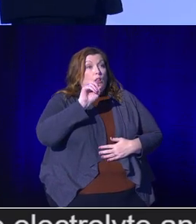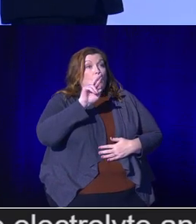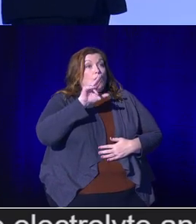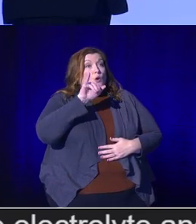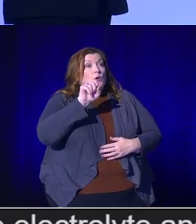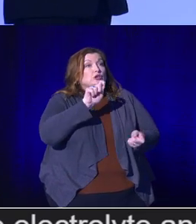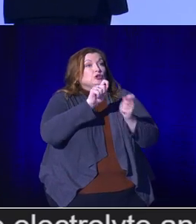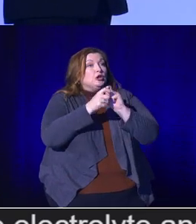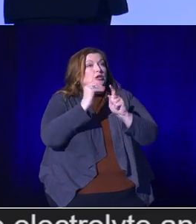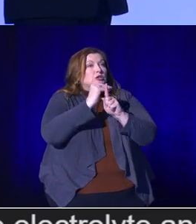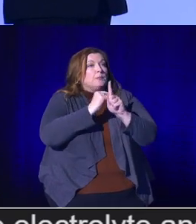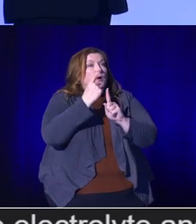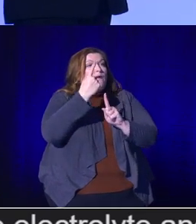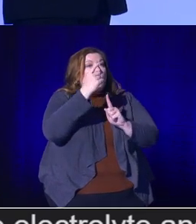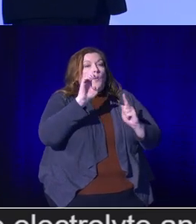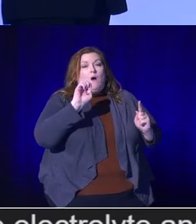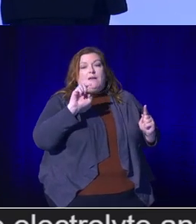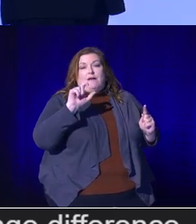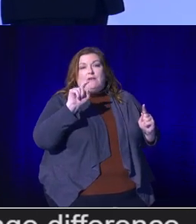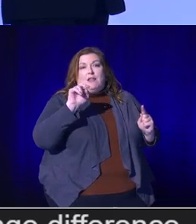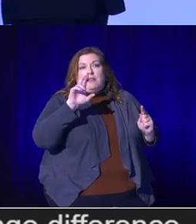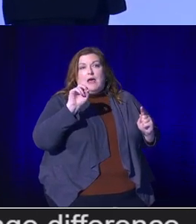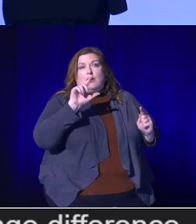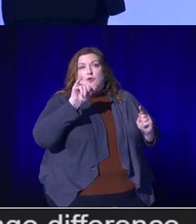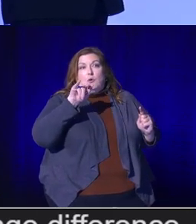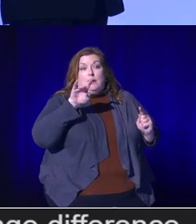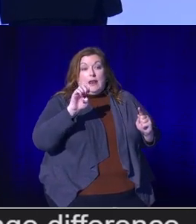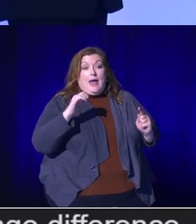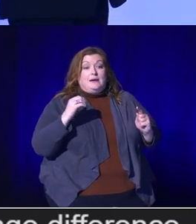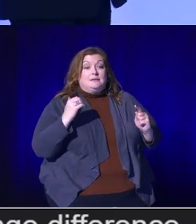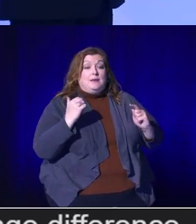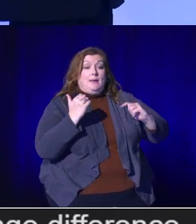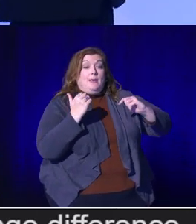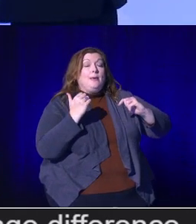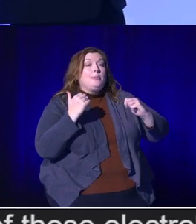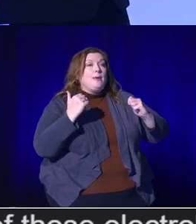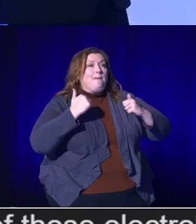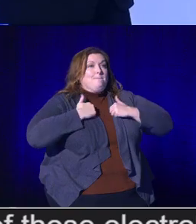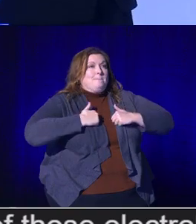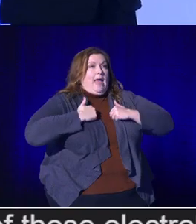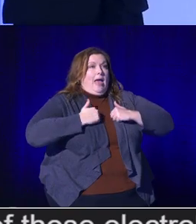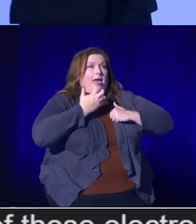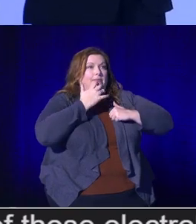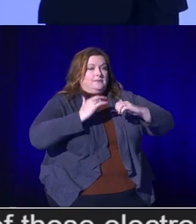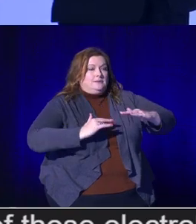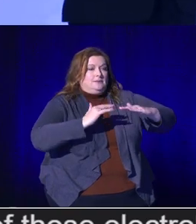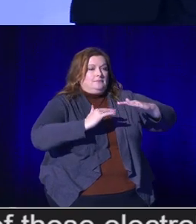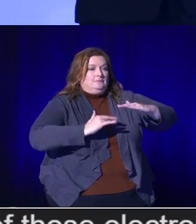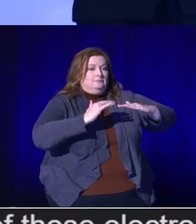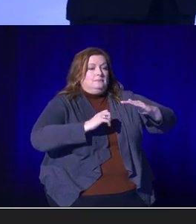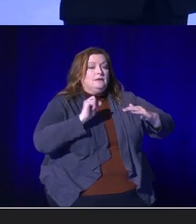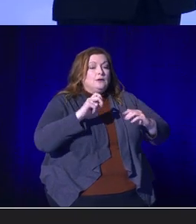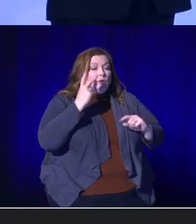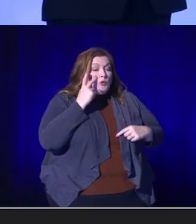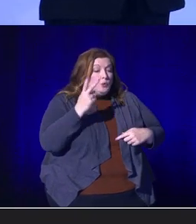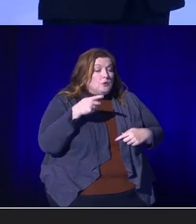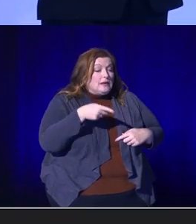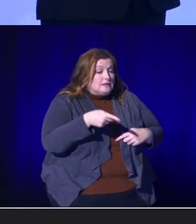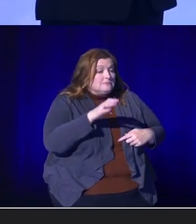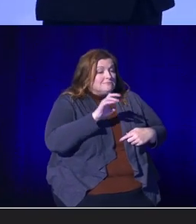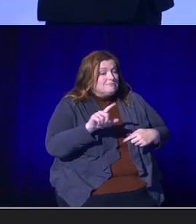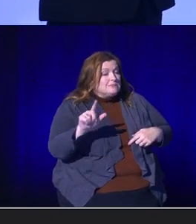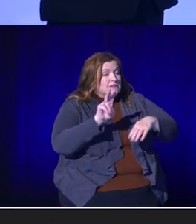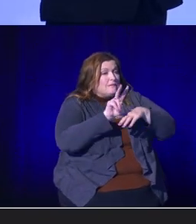electrolyte vats, and then we are tracking the voltage, and you can see that the trend of the cell voltage is